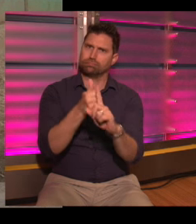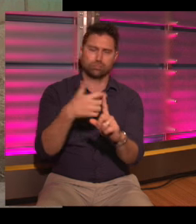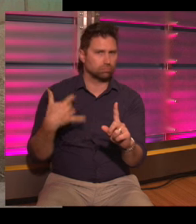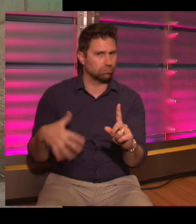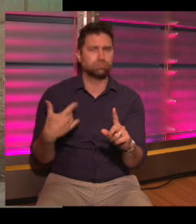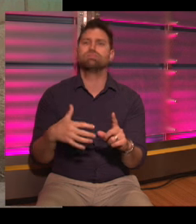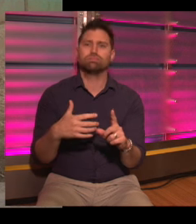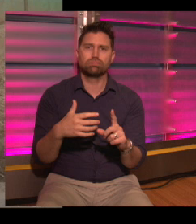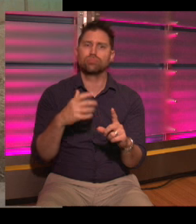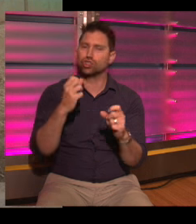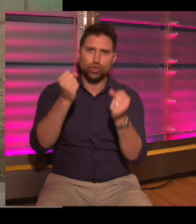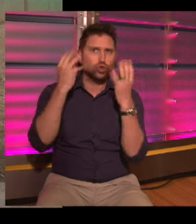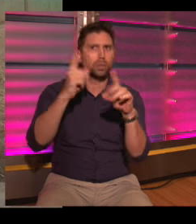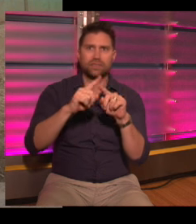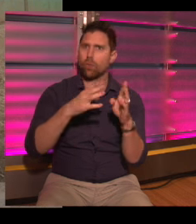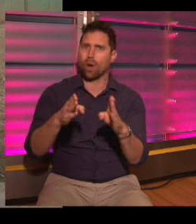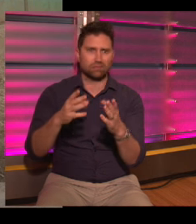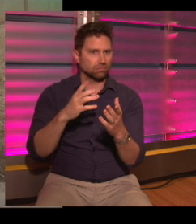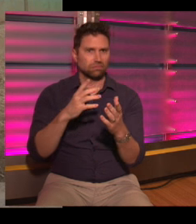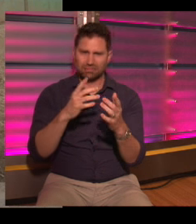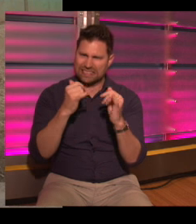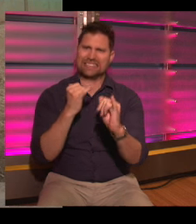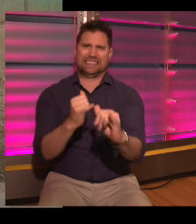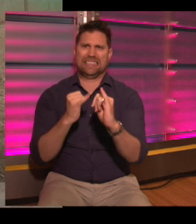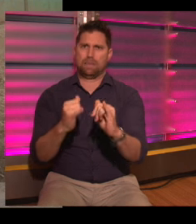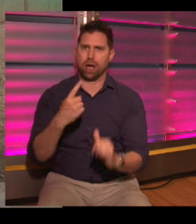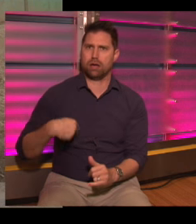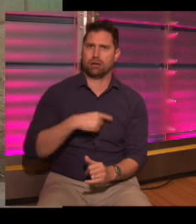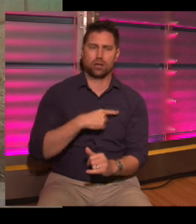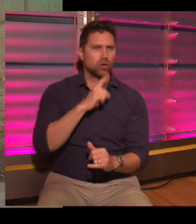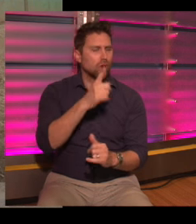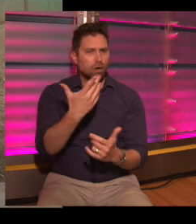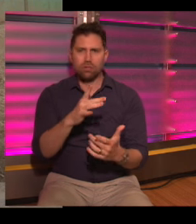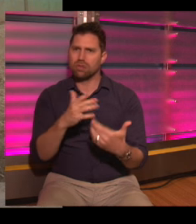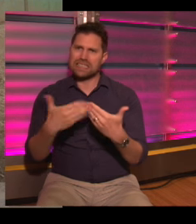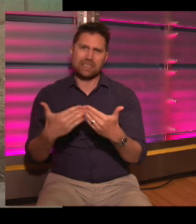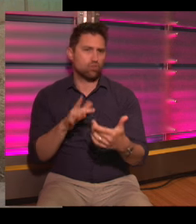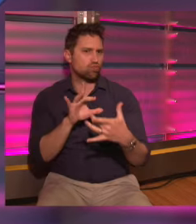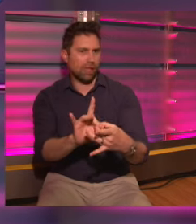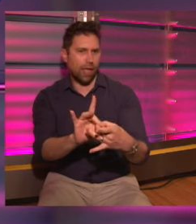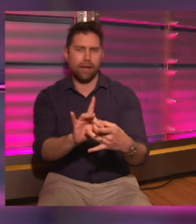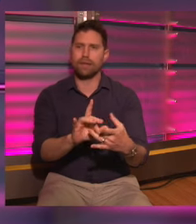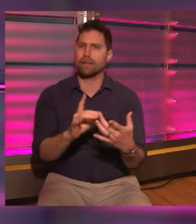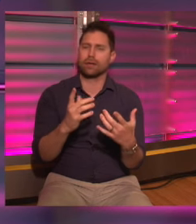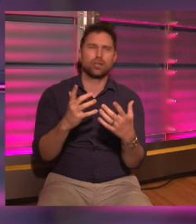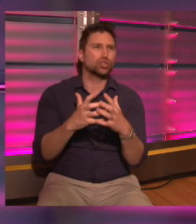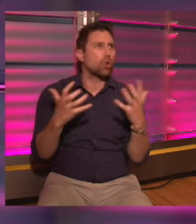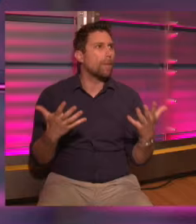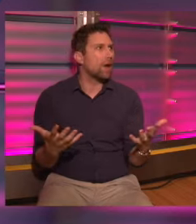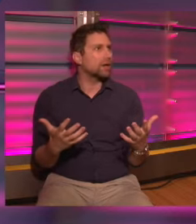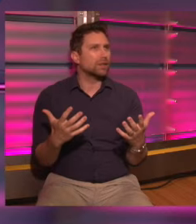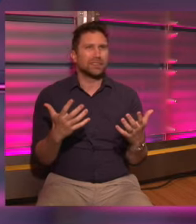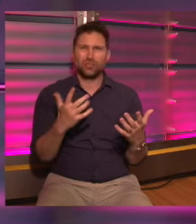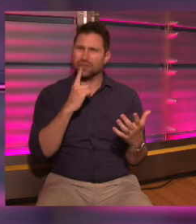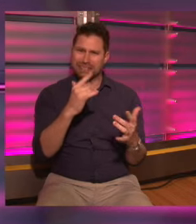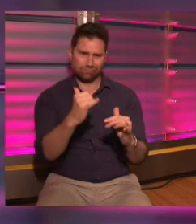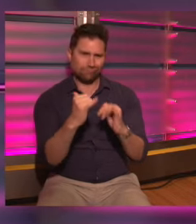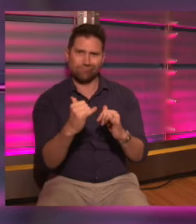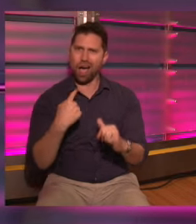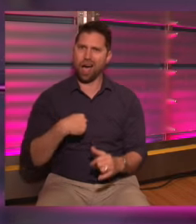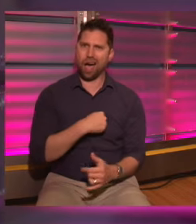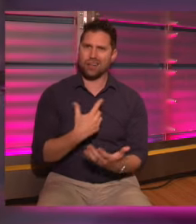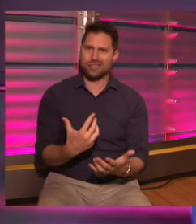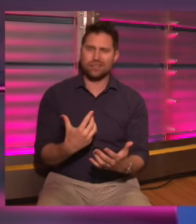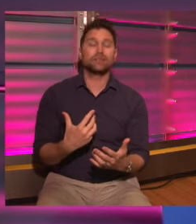many ways, just like you and me. You know, he was so relatable, so so much like us, and he showed